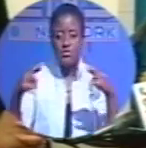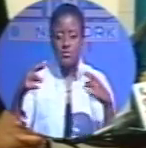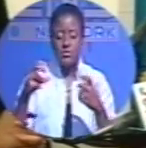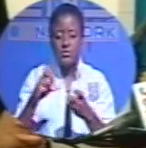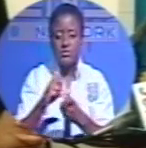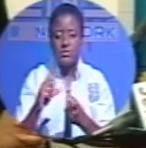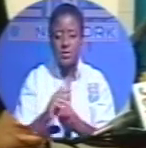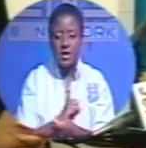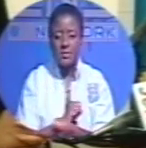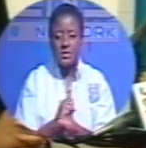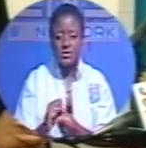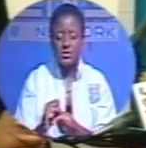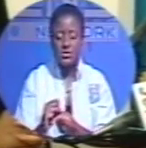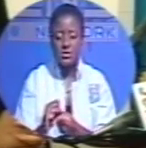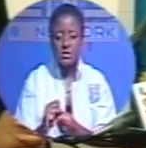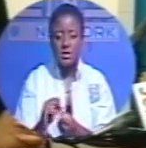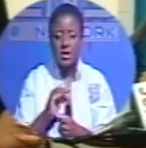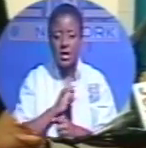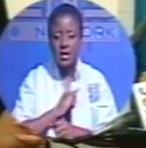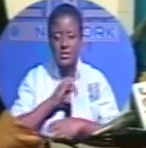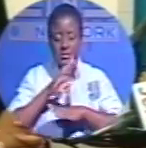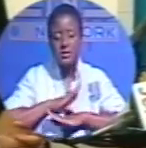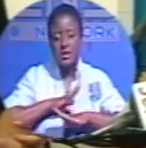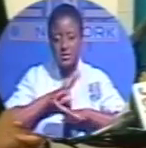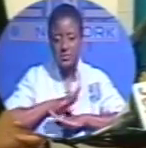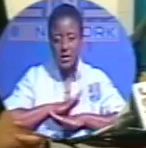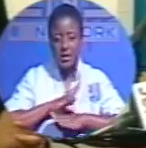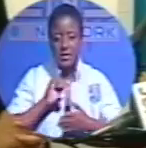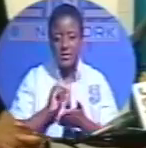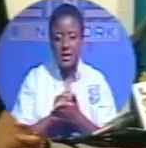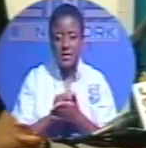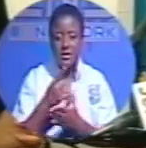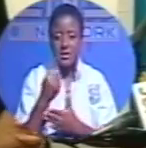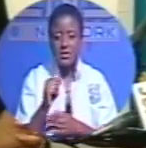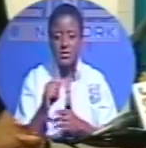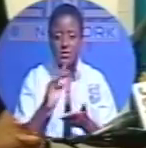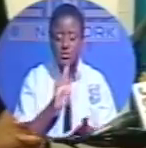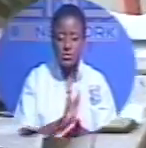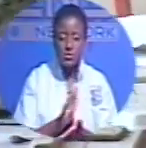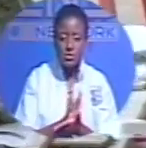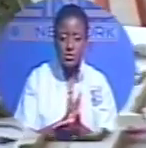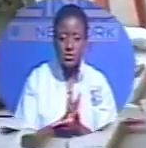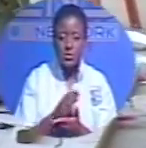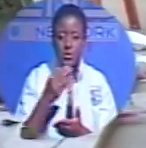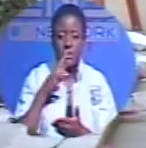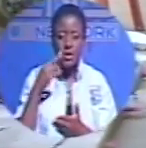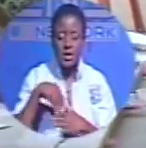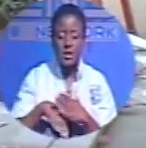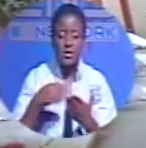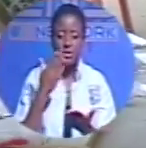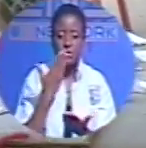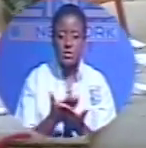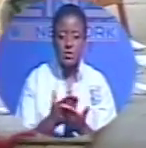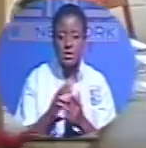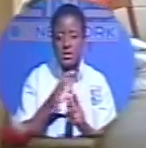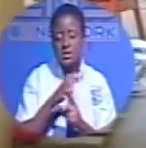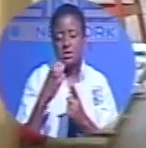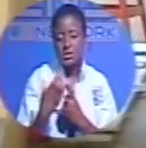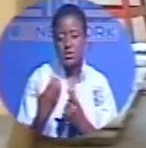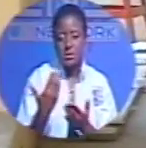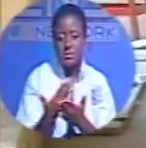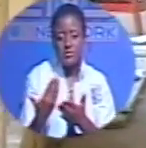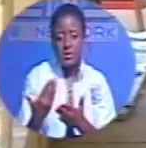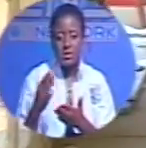whole, I was pretty satisfied that the schools were in pretty good condition. Before the new academic school